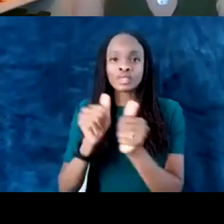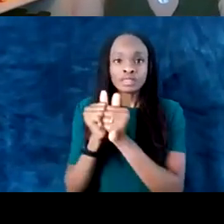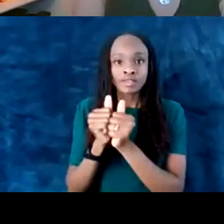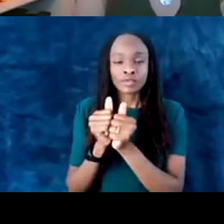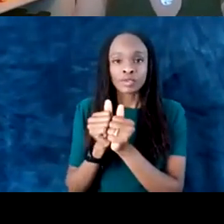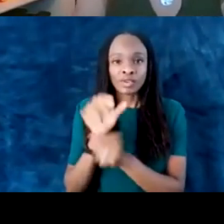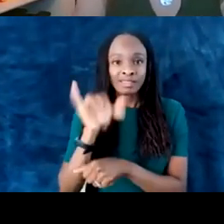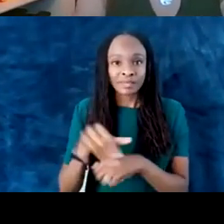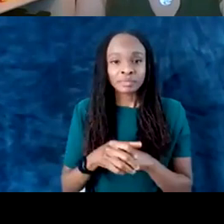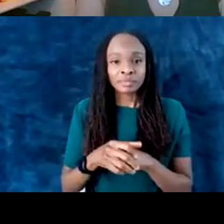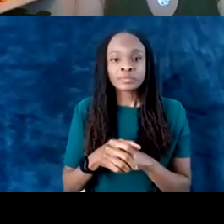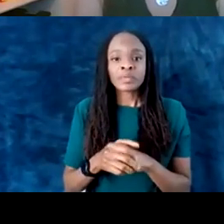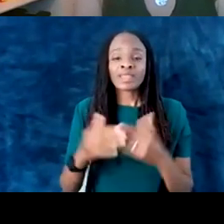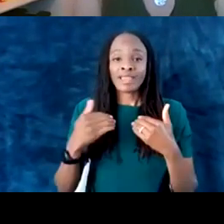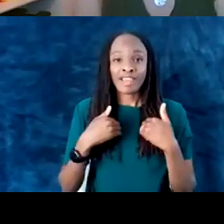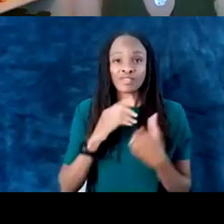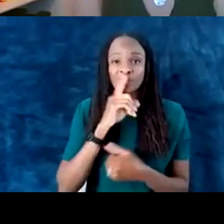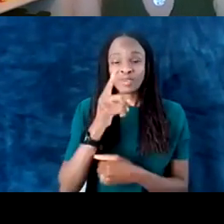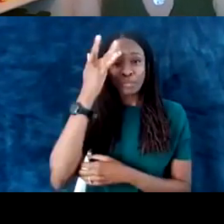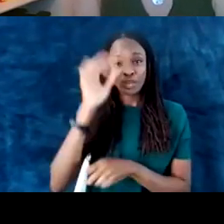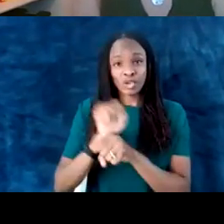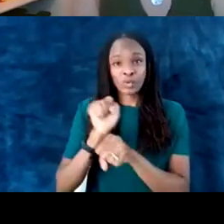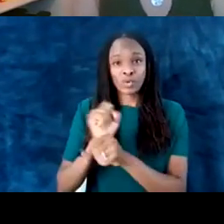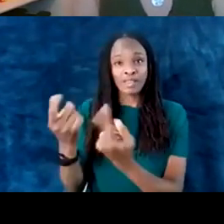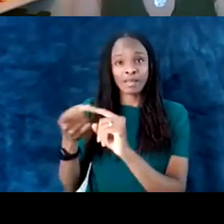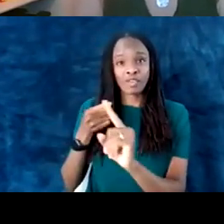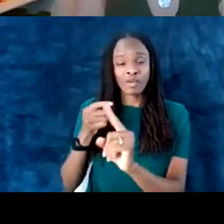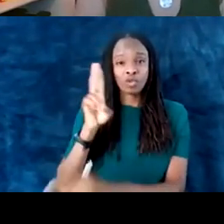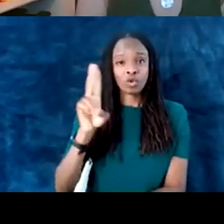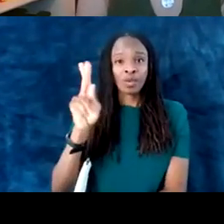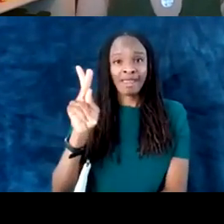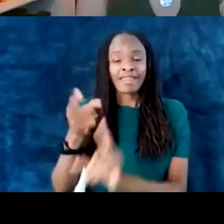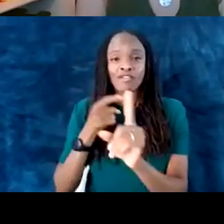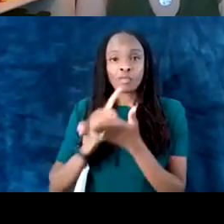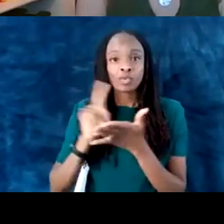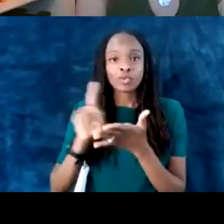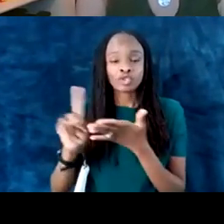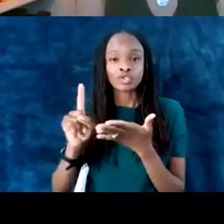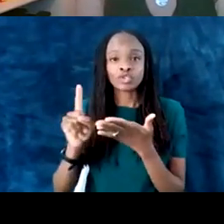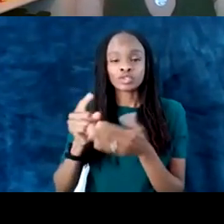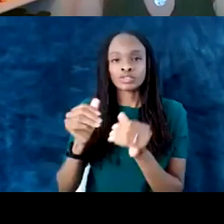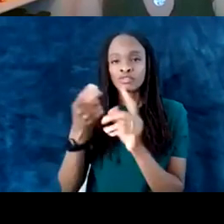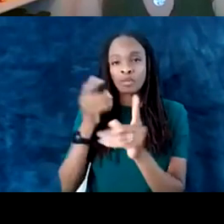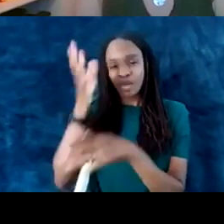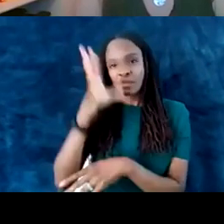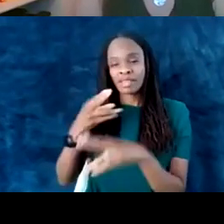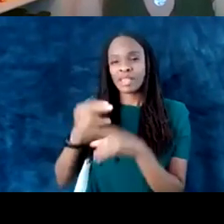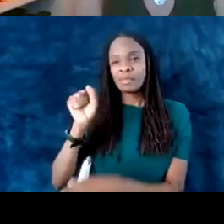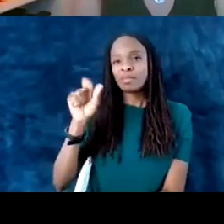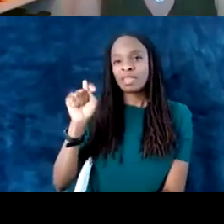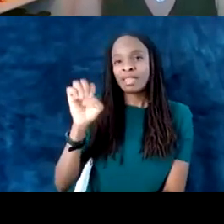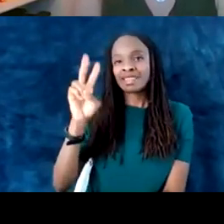that, there's really brilliant work coming out of the UK from a researcher named Steve Presence, who I think is probably on